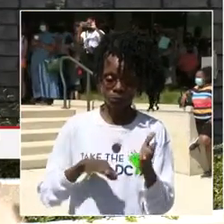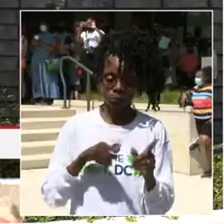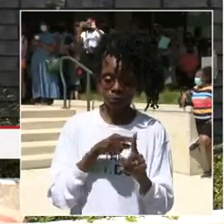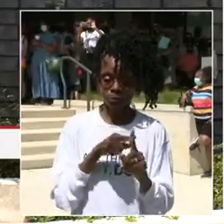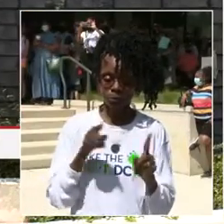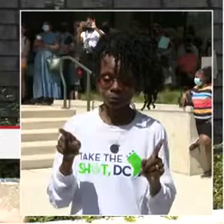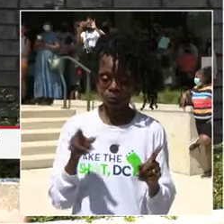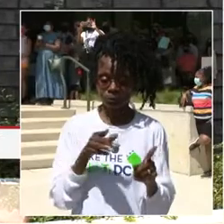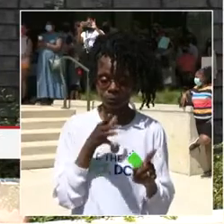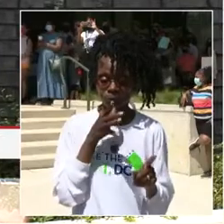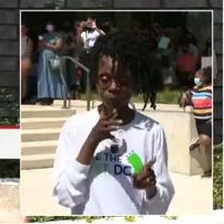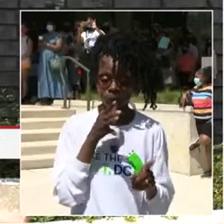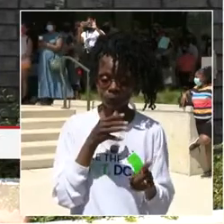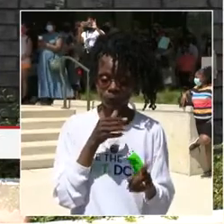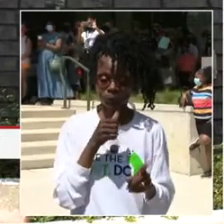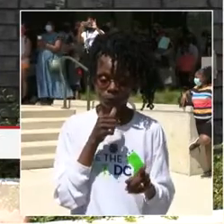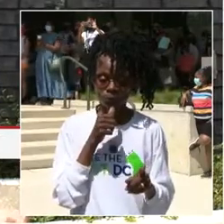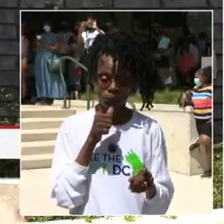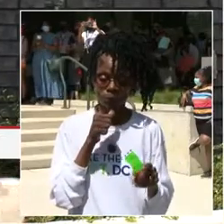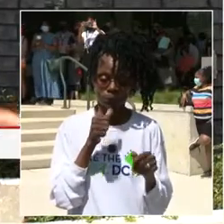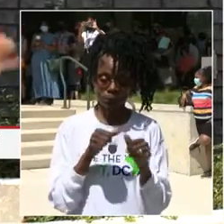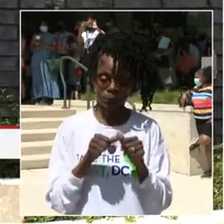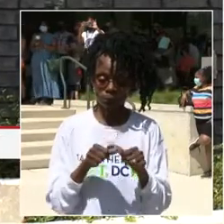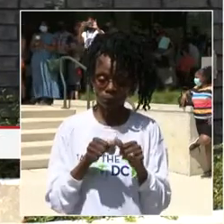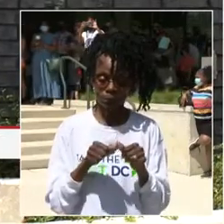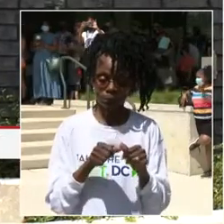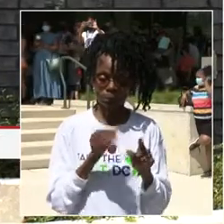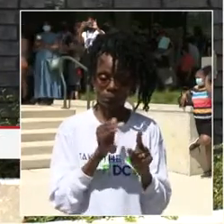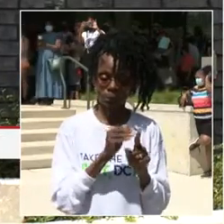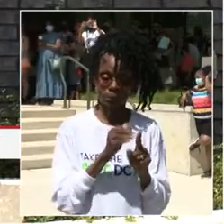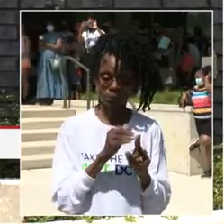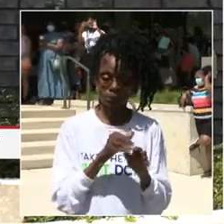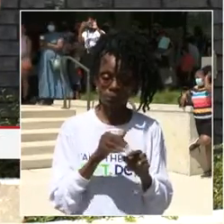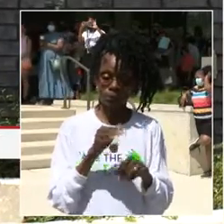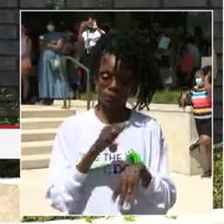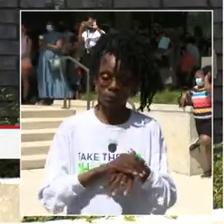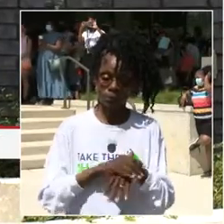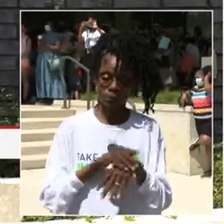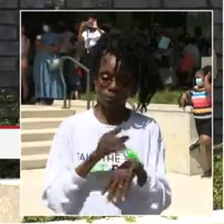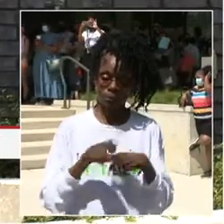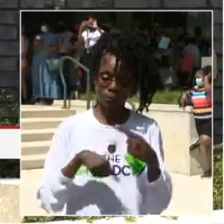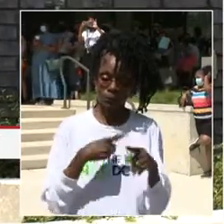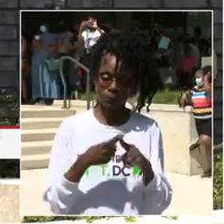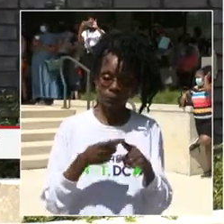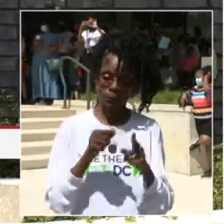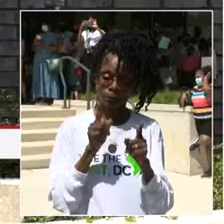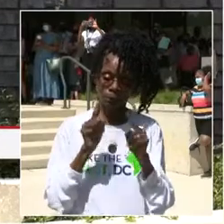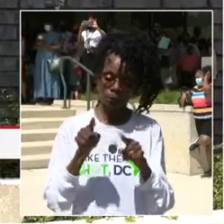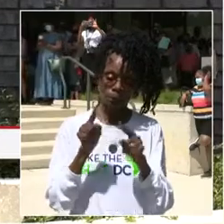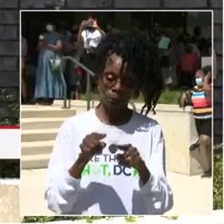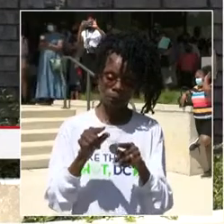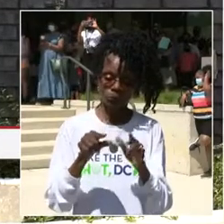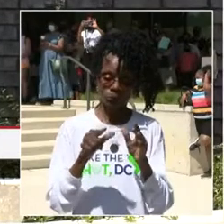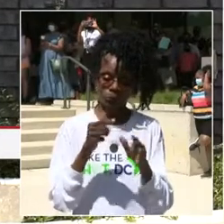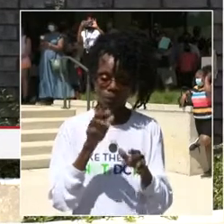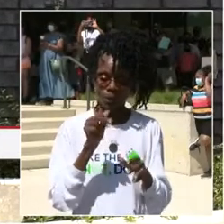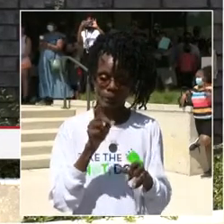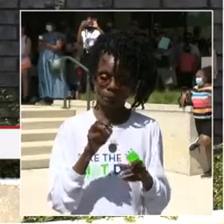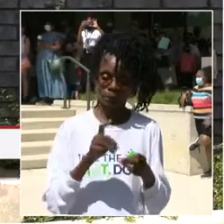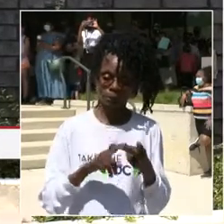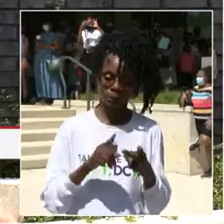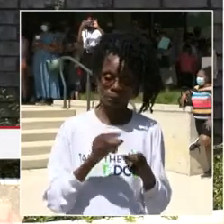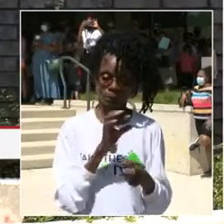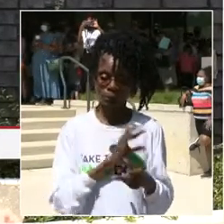is relentless. She is on them about their attendance, their grades, their character,